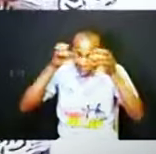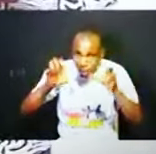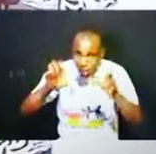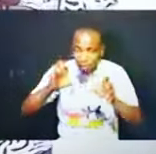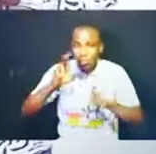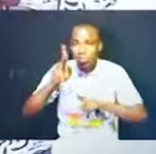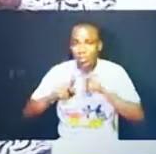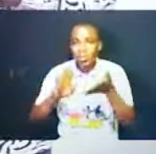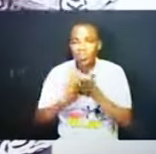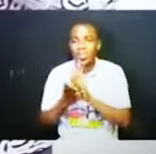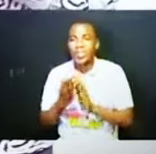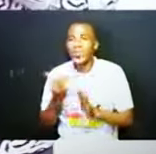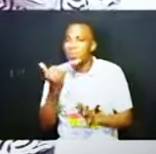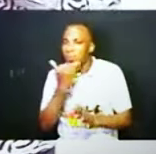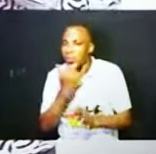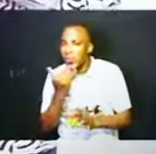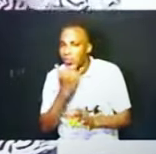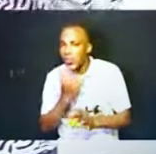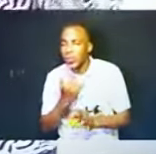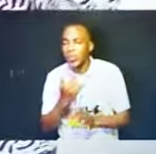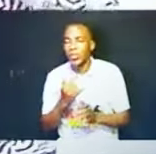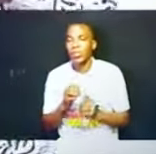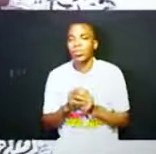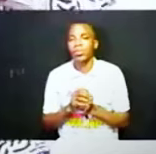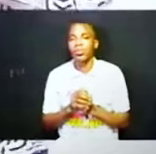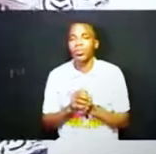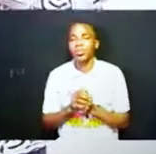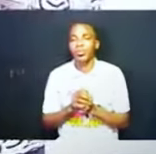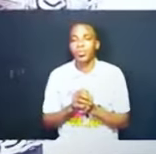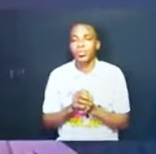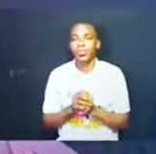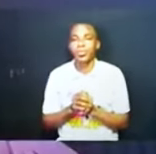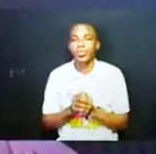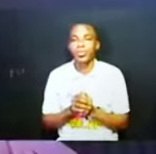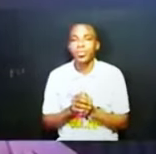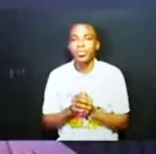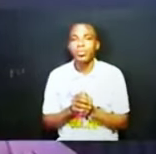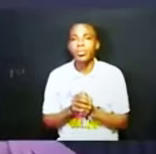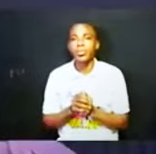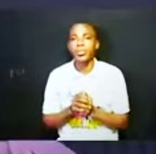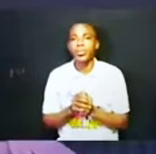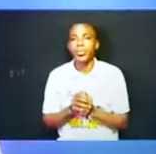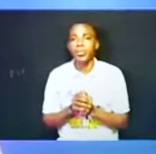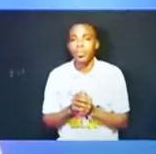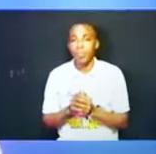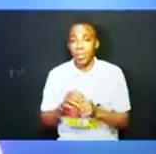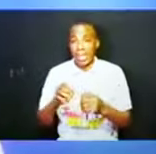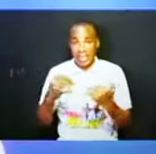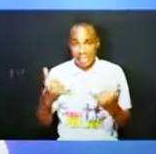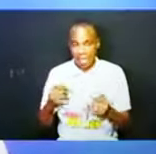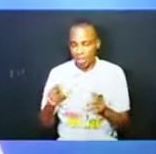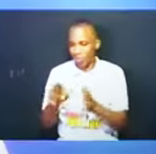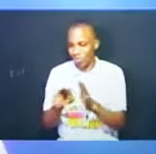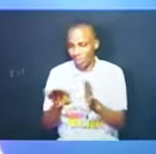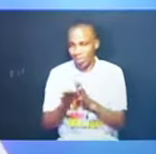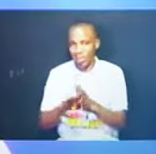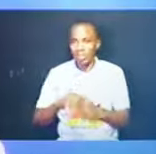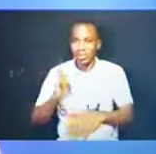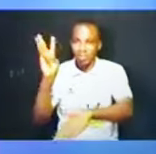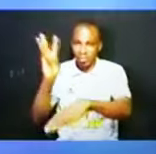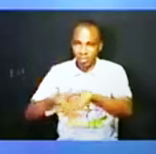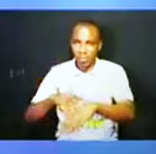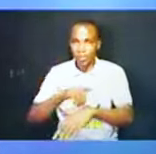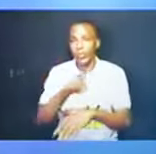be a free and or how am behow. You see to it that no one falls short of the grace of